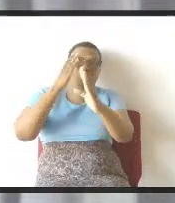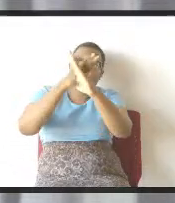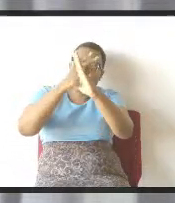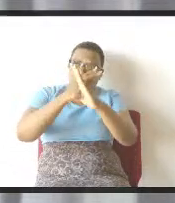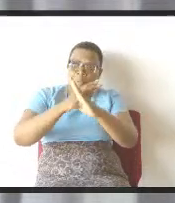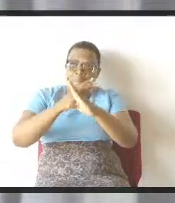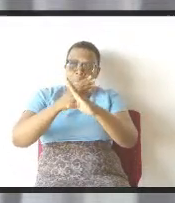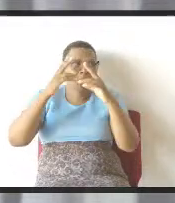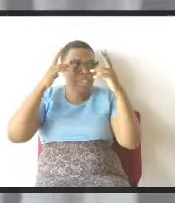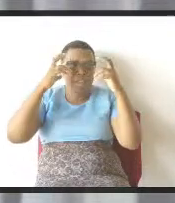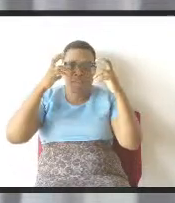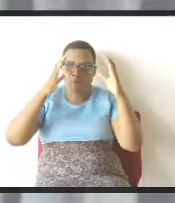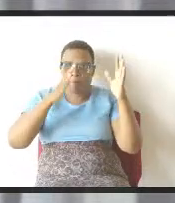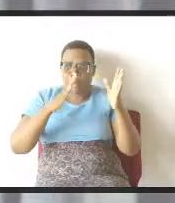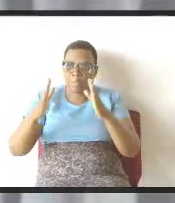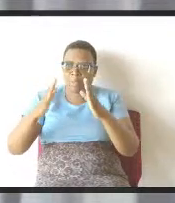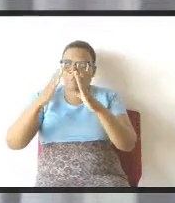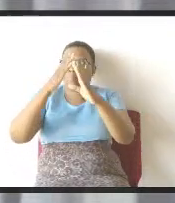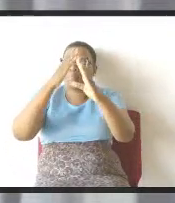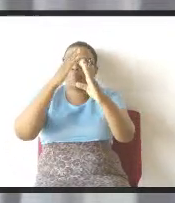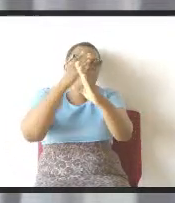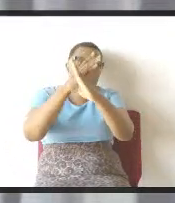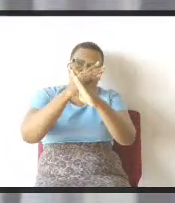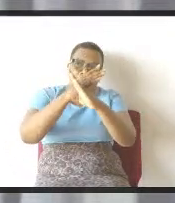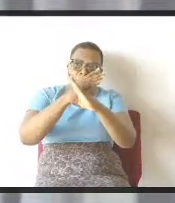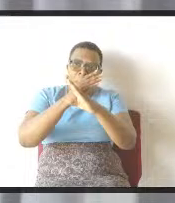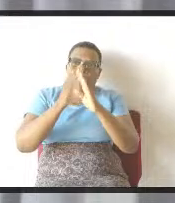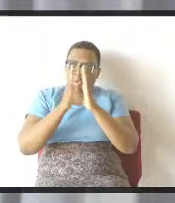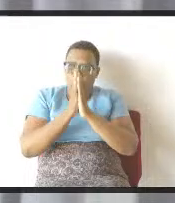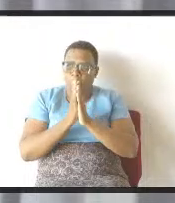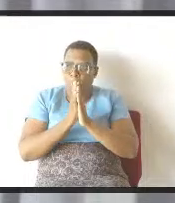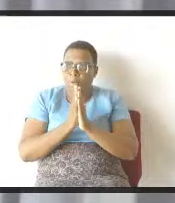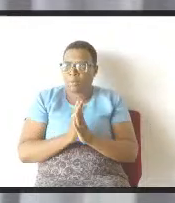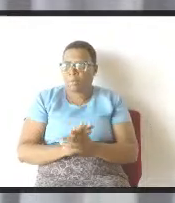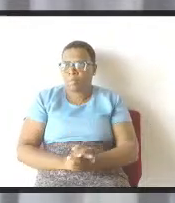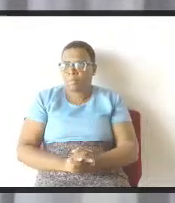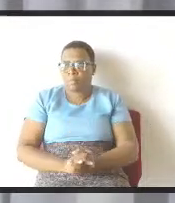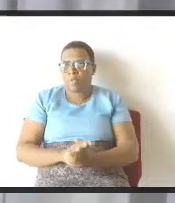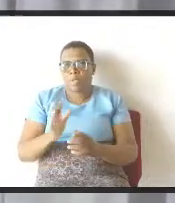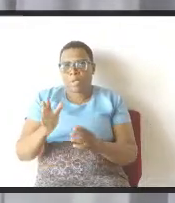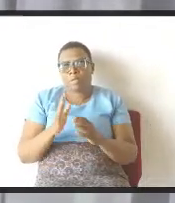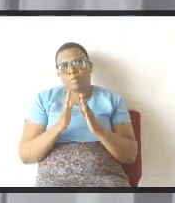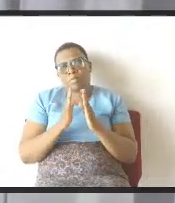what you're trying to knock out or destroy.